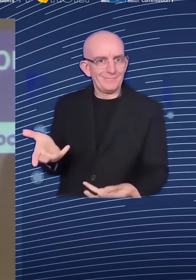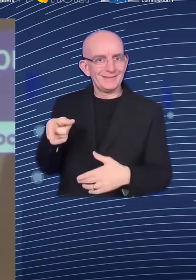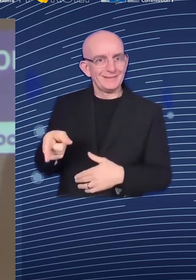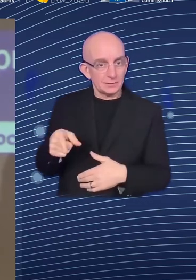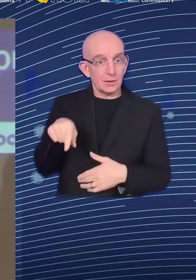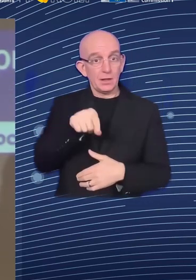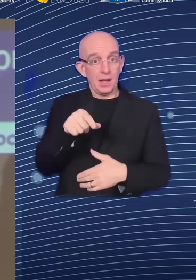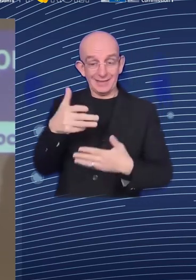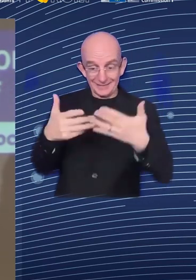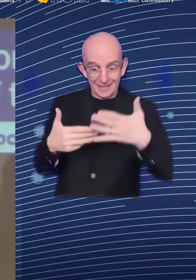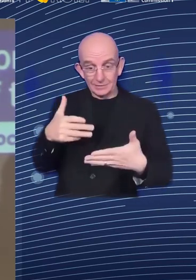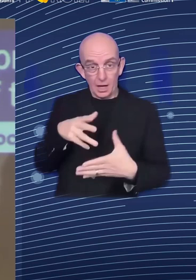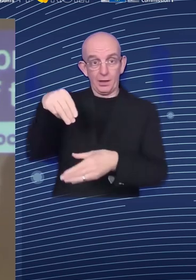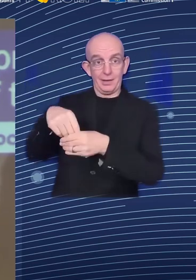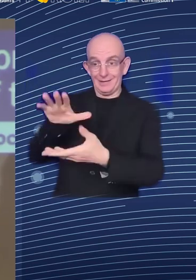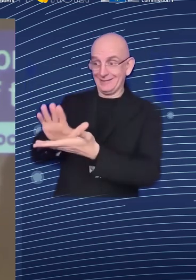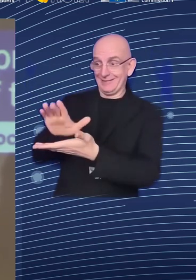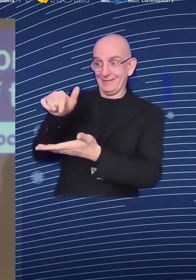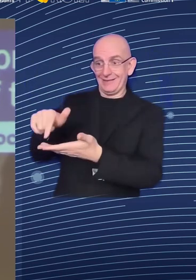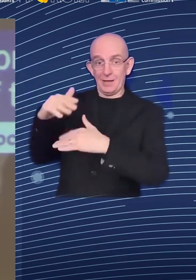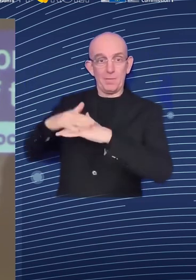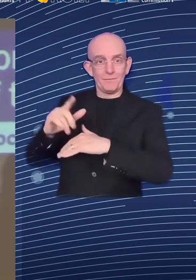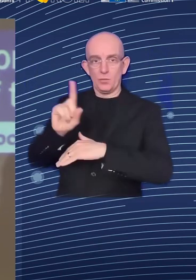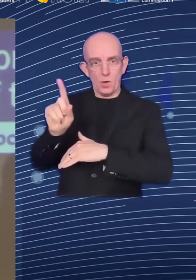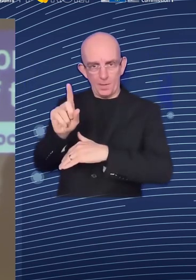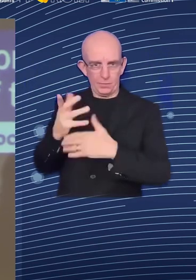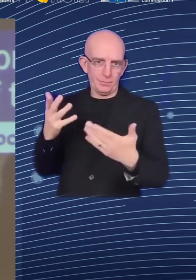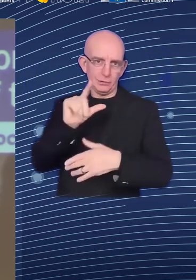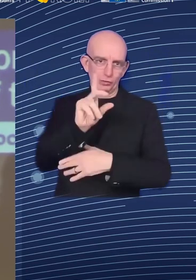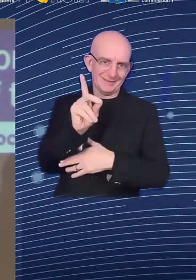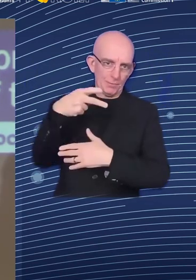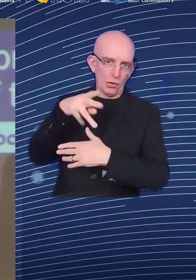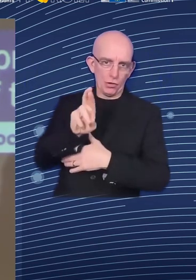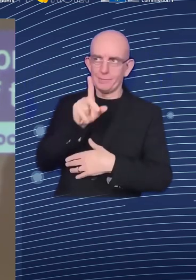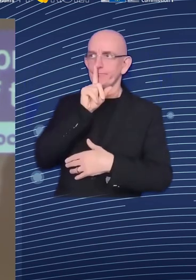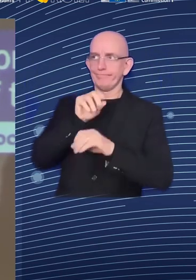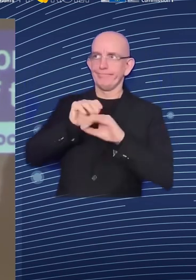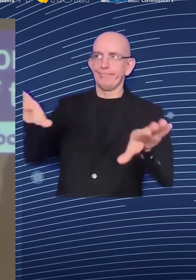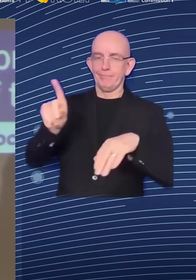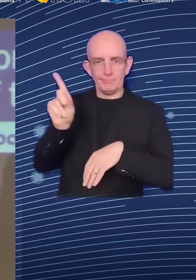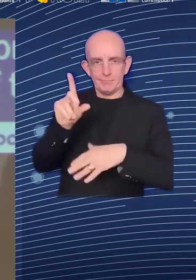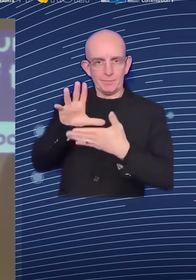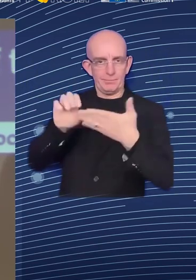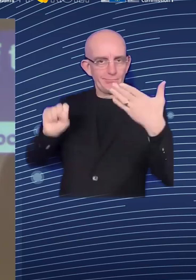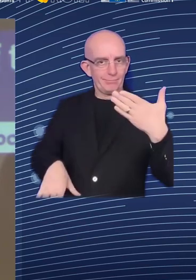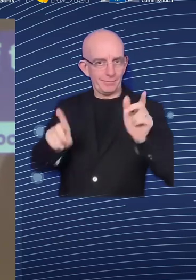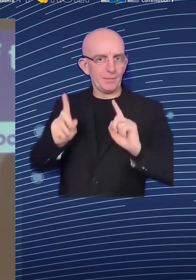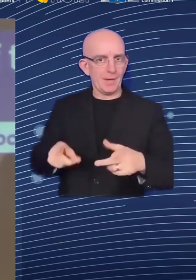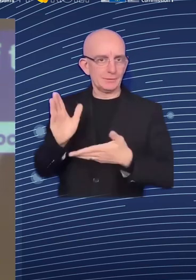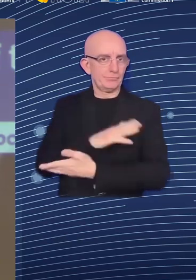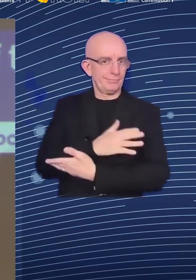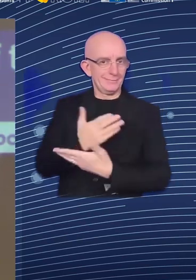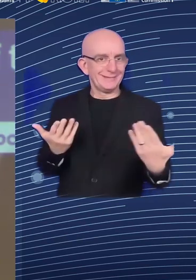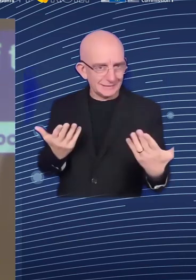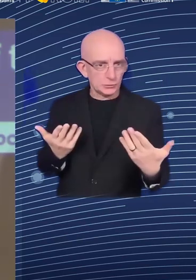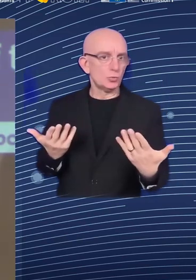very happy of that, because I don't want to have a database on that. But if you want to adapt, it's very difficult to do that. So that's a